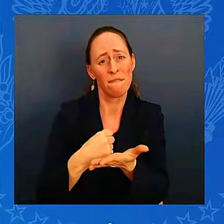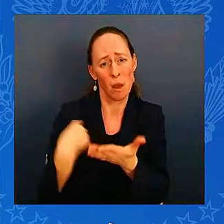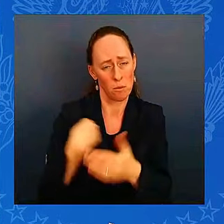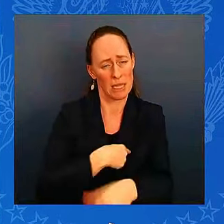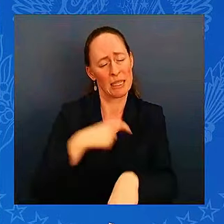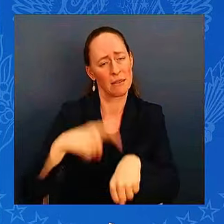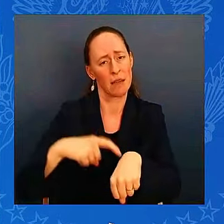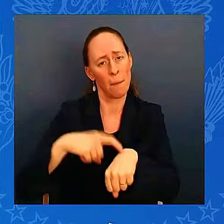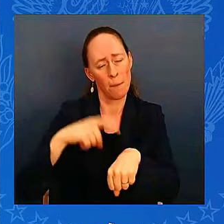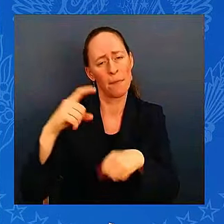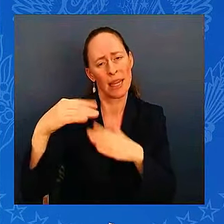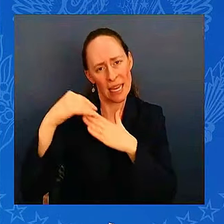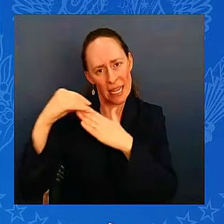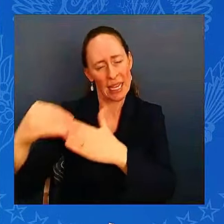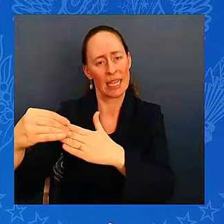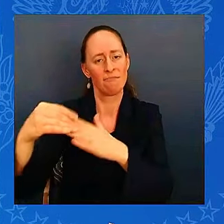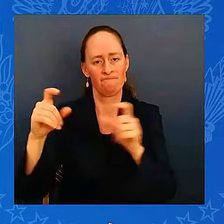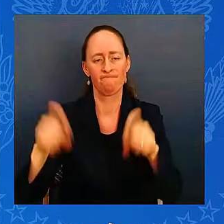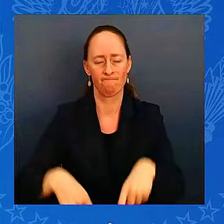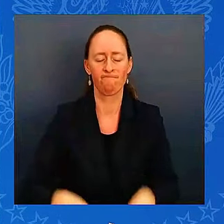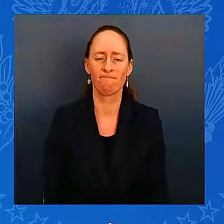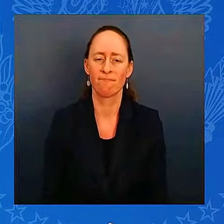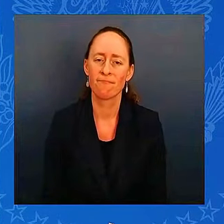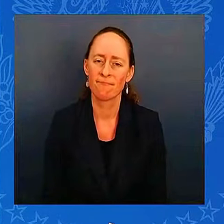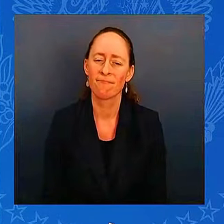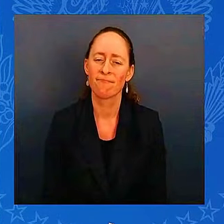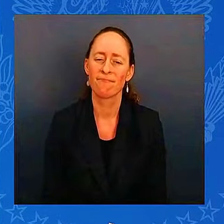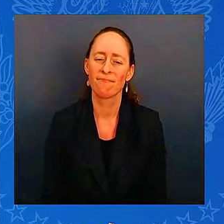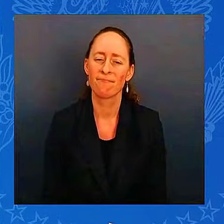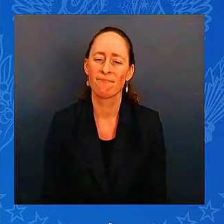If my mom was here, she'd say, Joey, end it, okay?